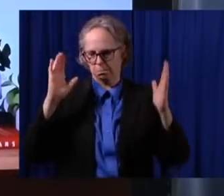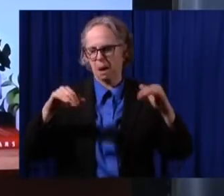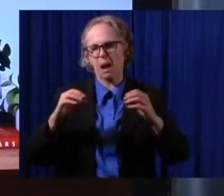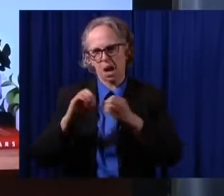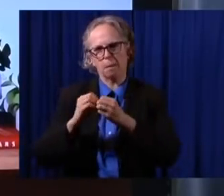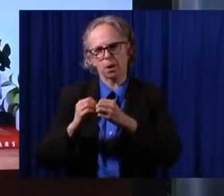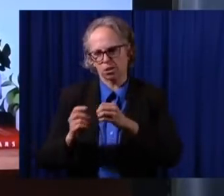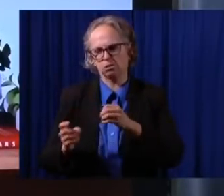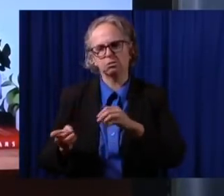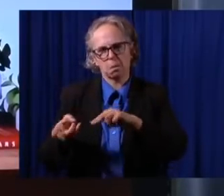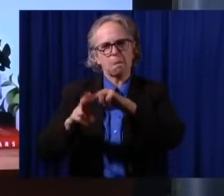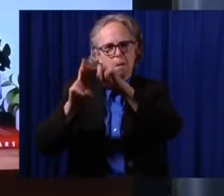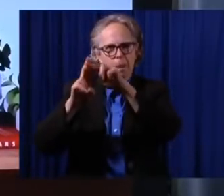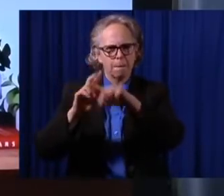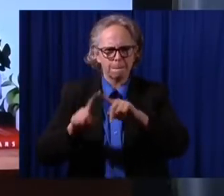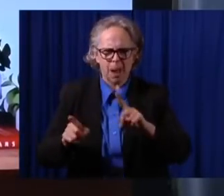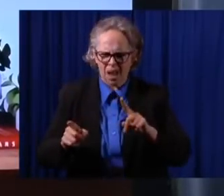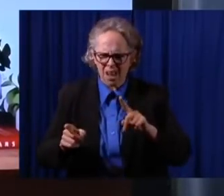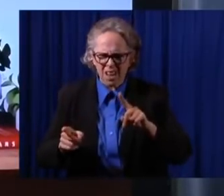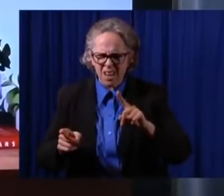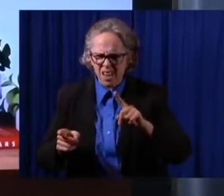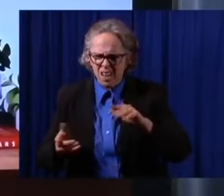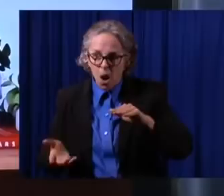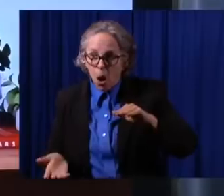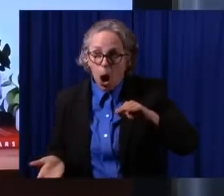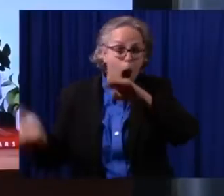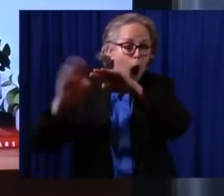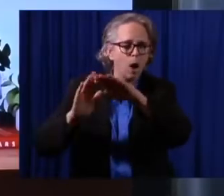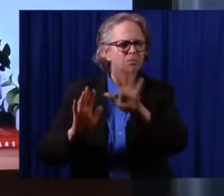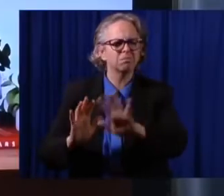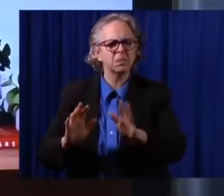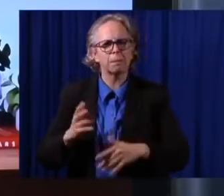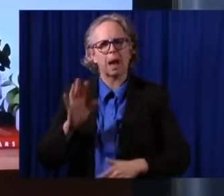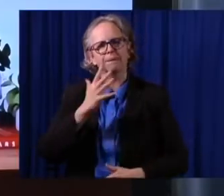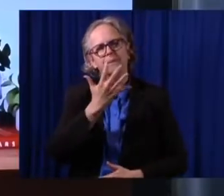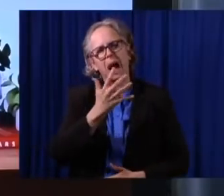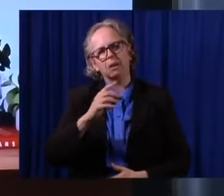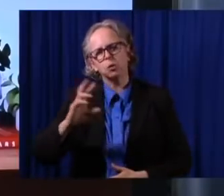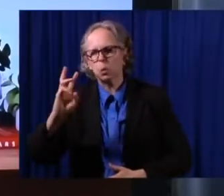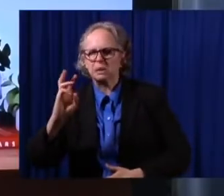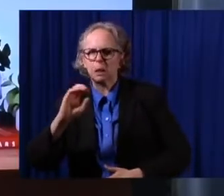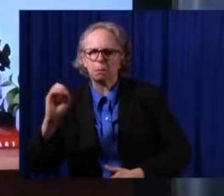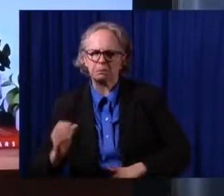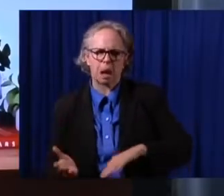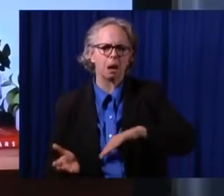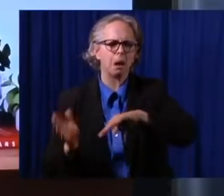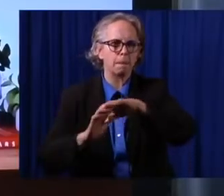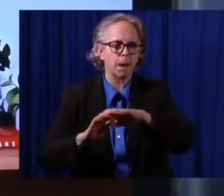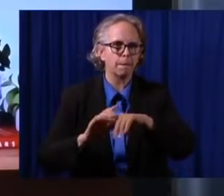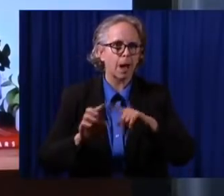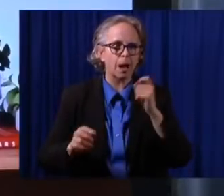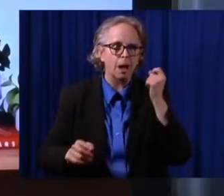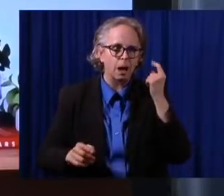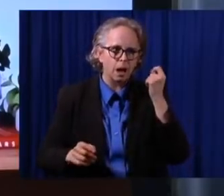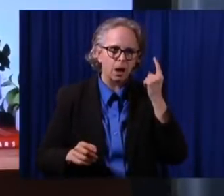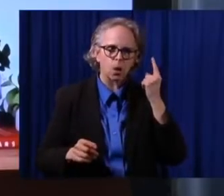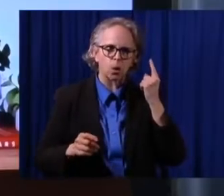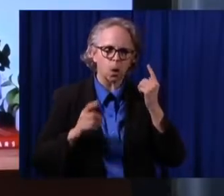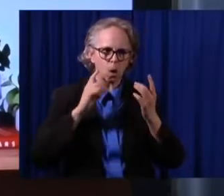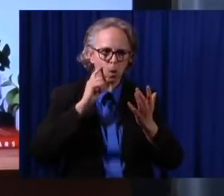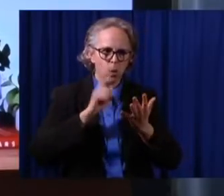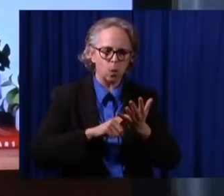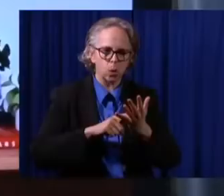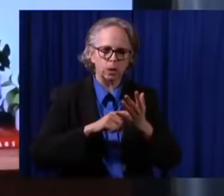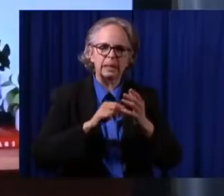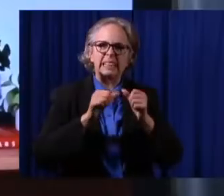about 5-6% or so, but it has been a steady increase, and it has not stopped